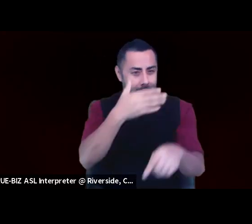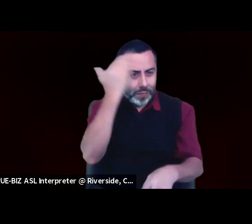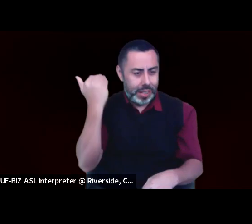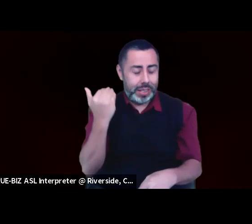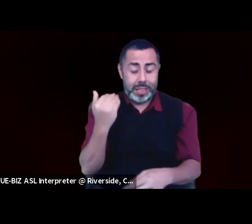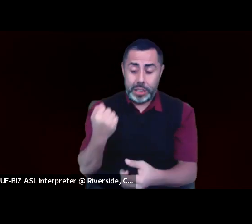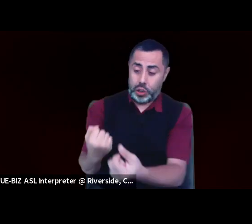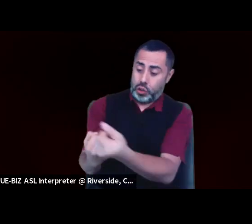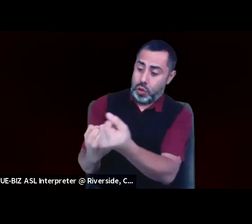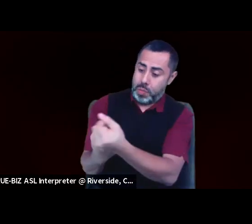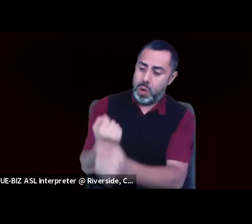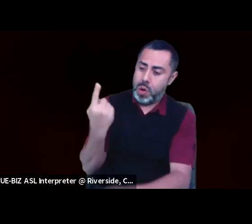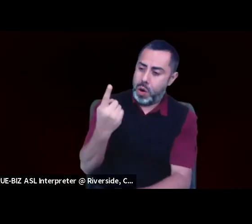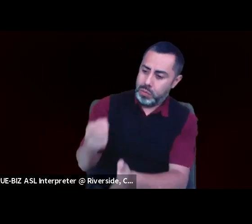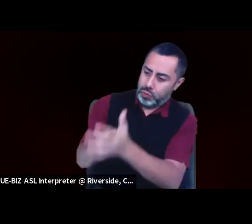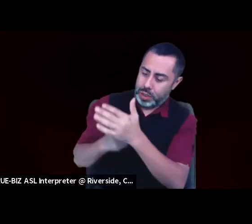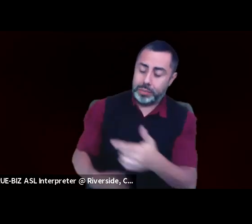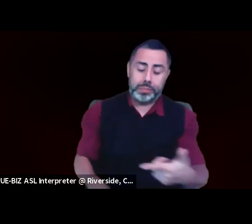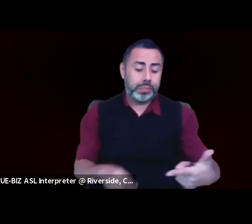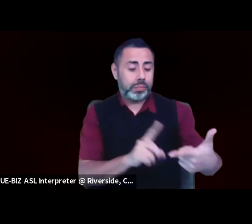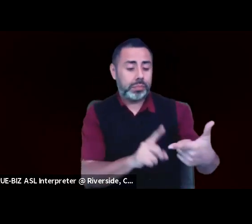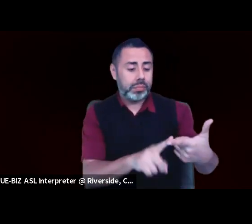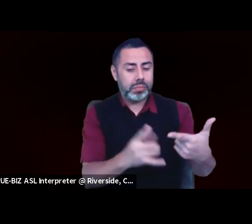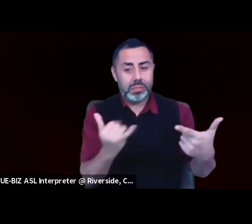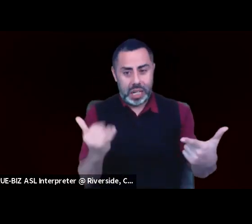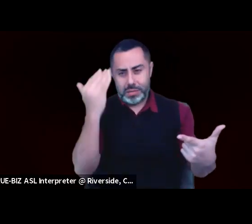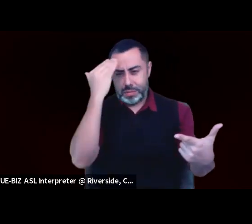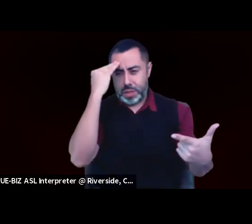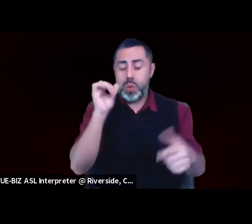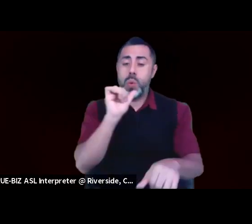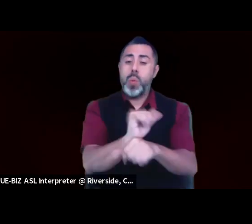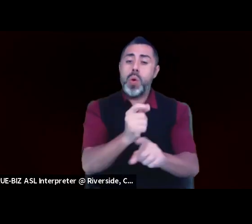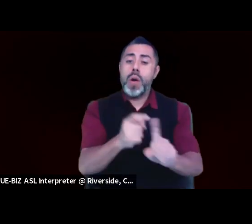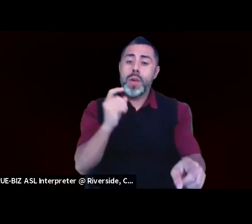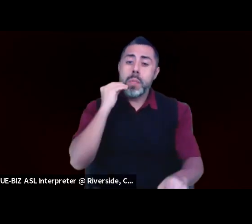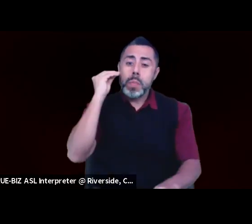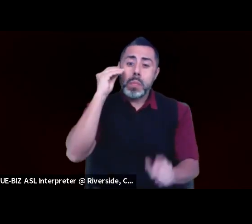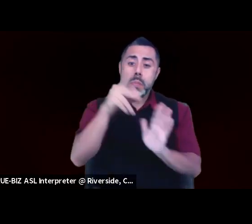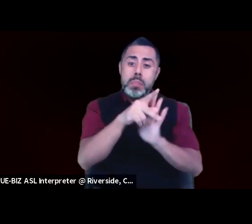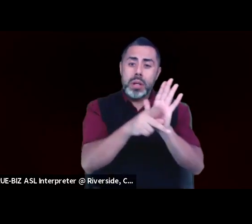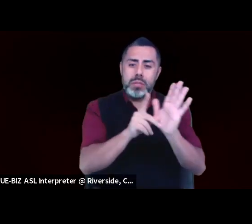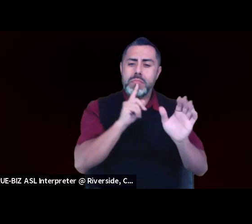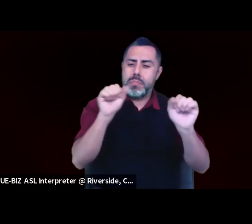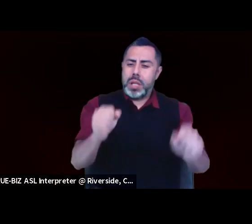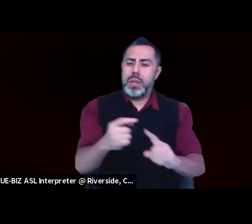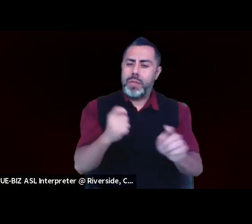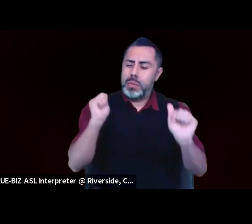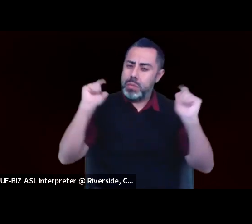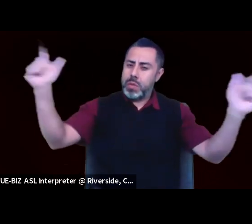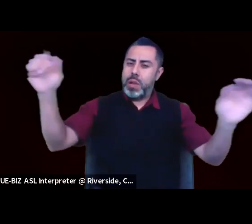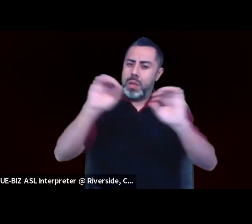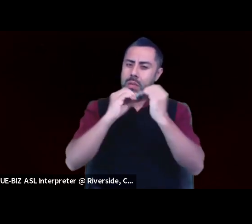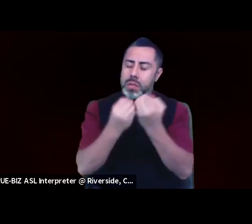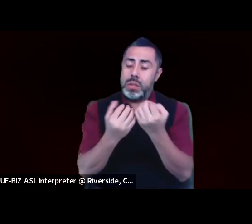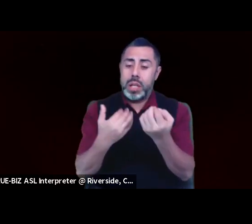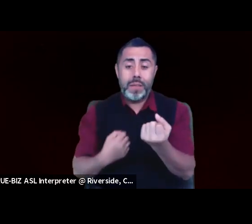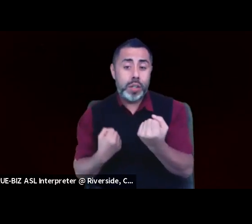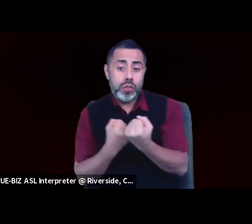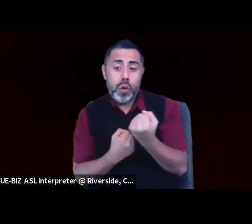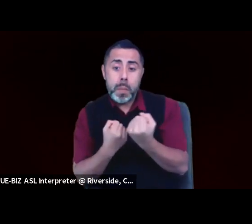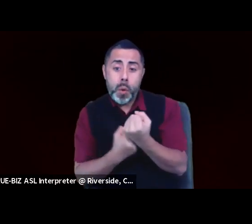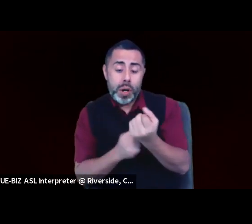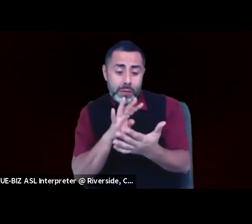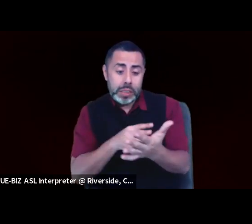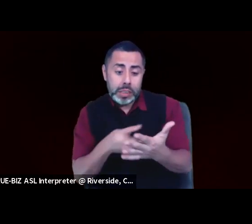work from home policies are possible for every organization. Supportive scheduling to reduce burnout and financial burdens,